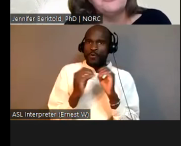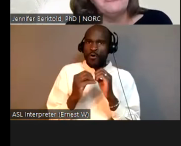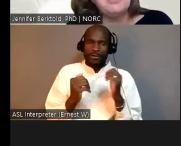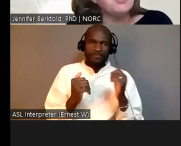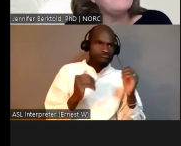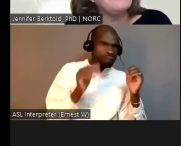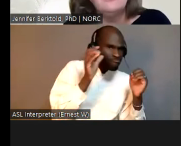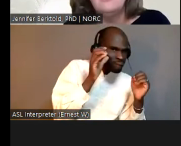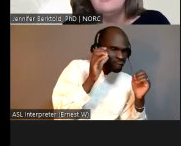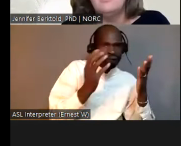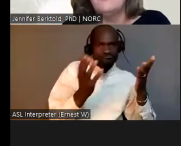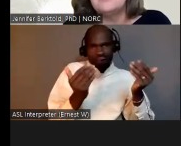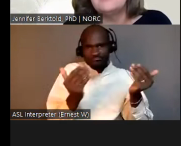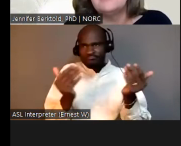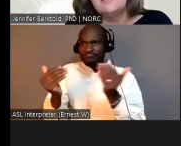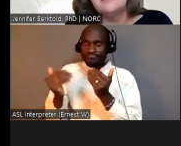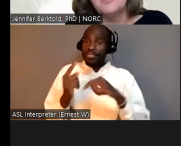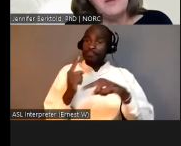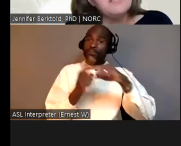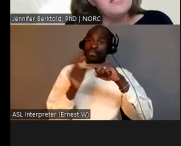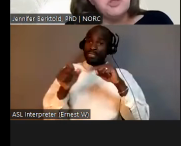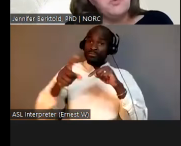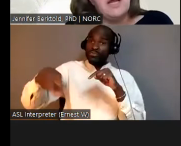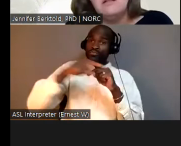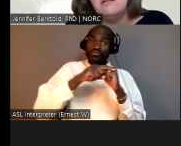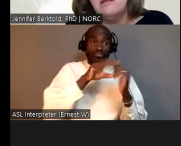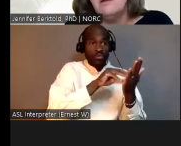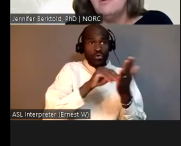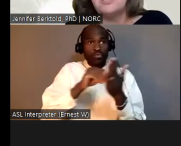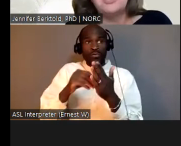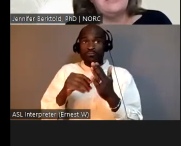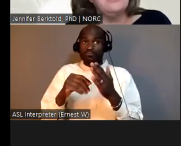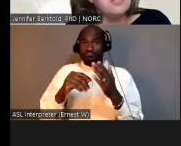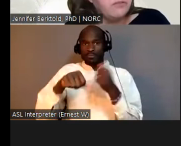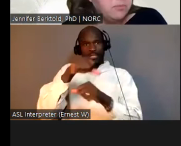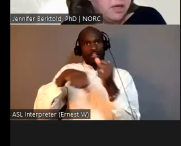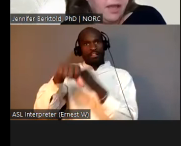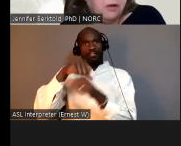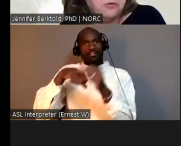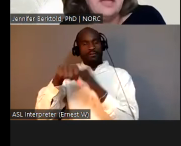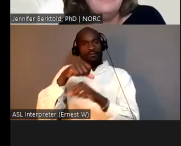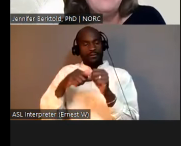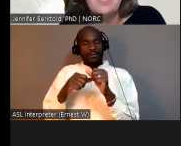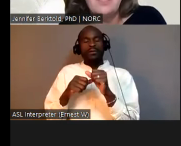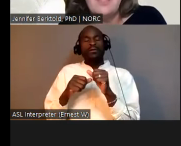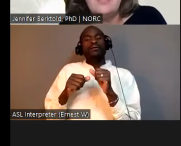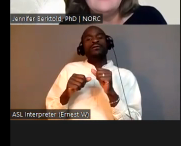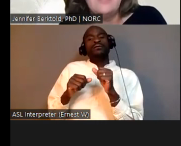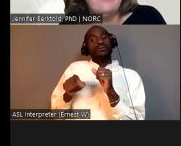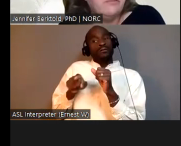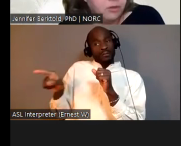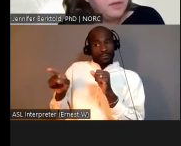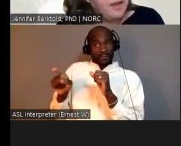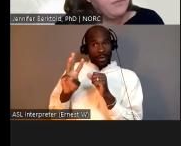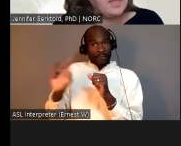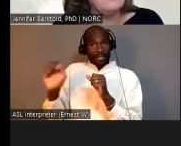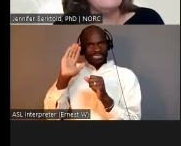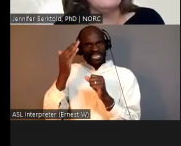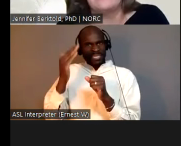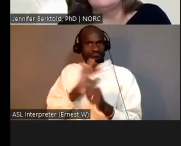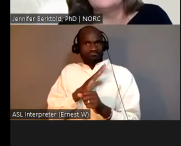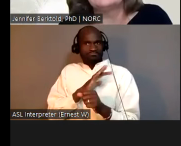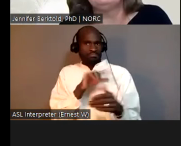to learn from each other. What does the NCRN website do well? What challenges have you been encountering? And how have you been